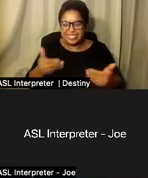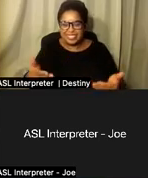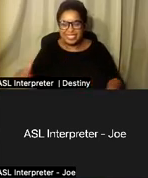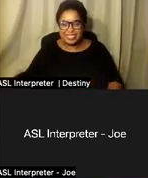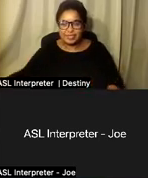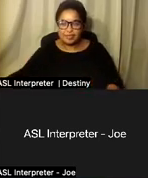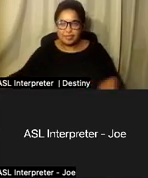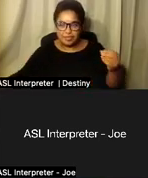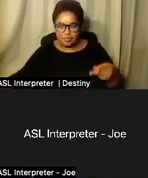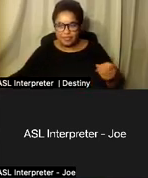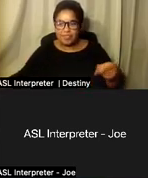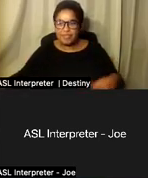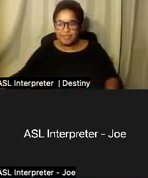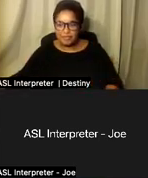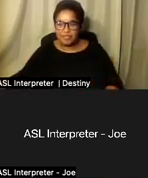almost halfway through.